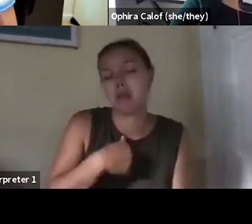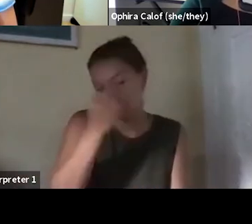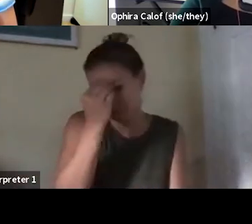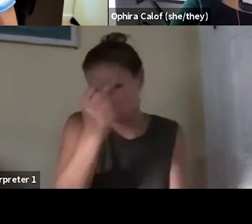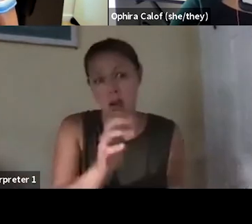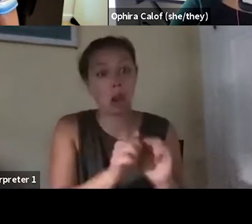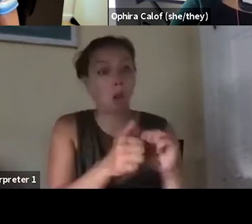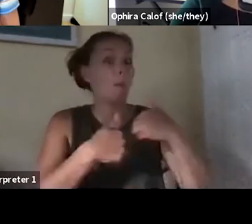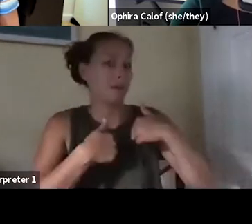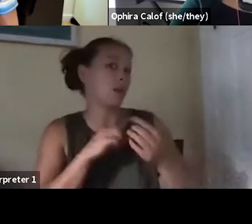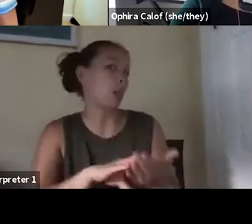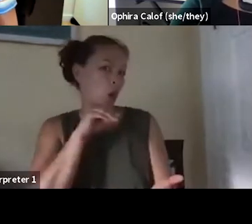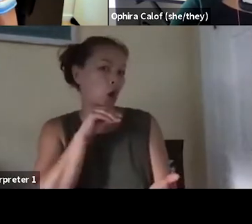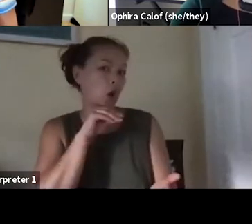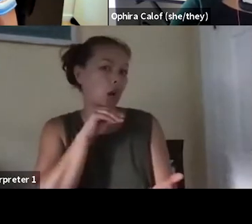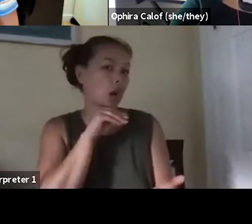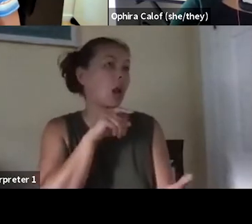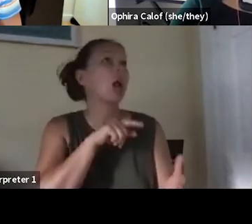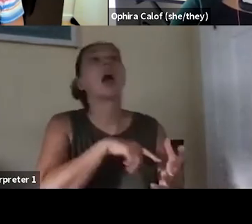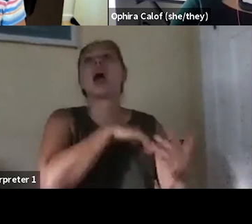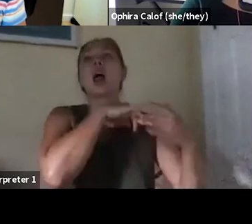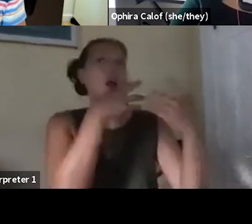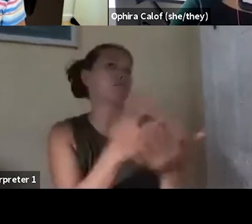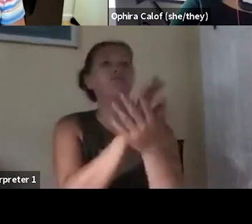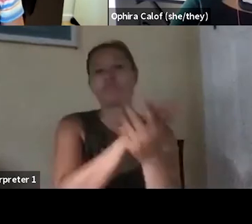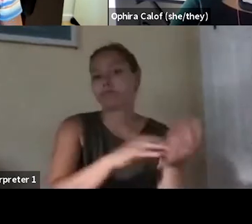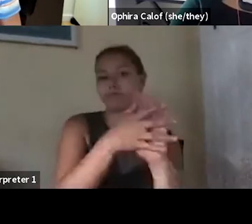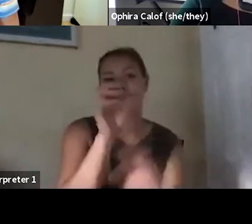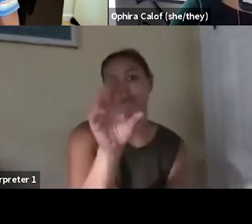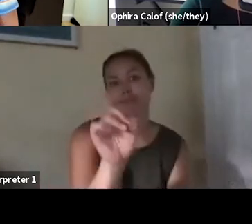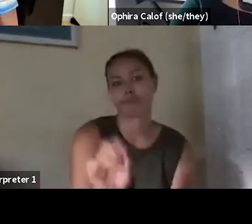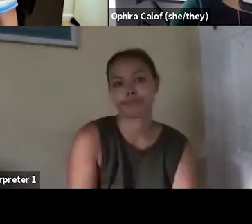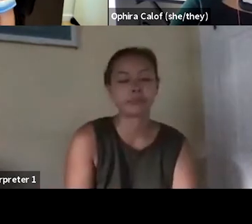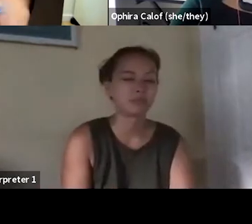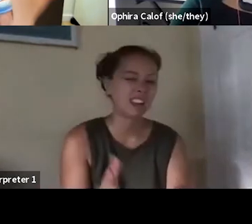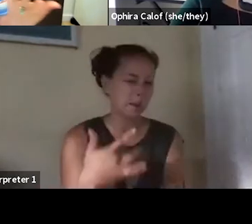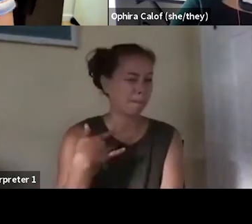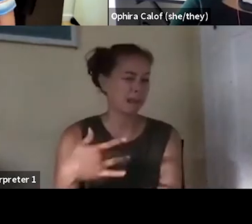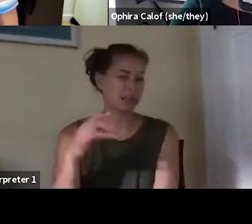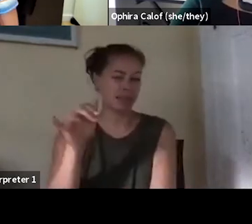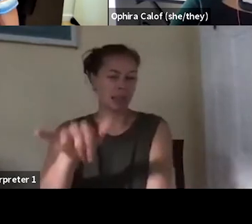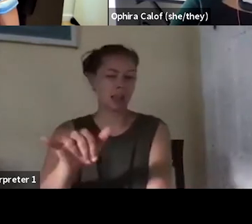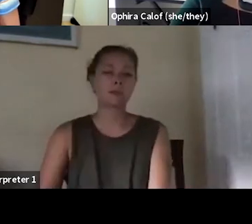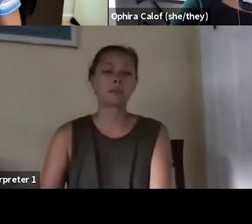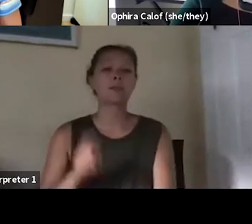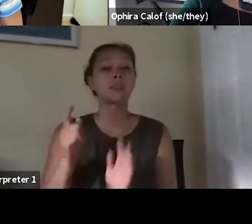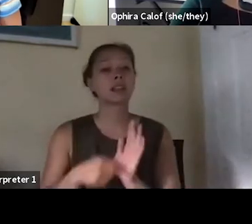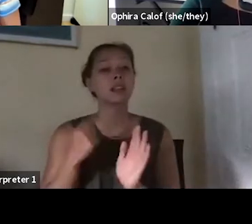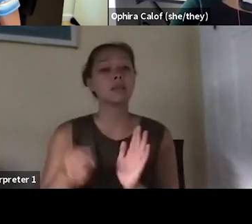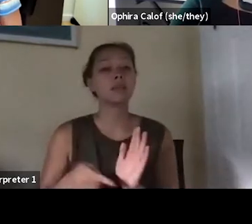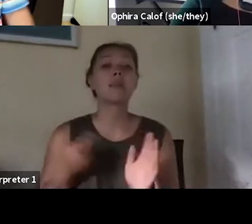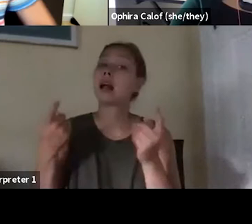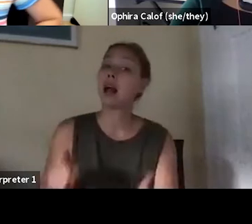Grunt, and then we'll meet a fairy tale villain. It could be the big bad wolf, only ours is a really sweet